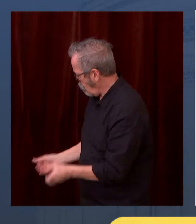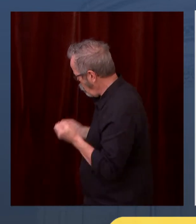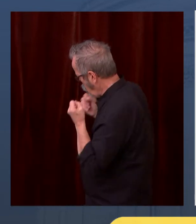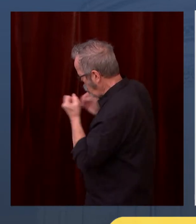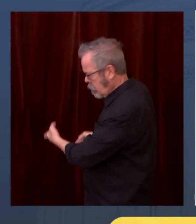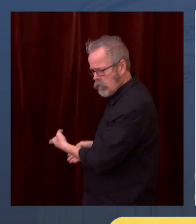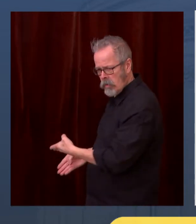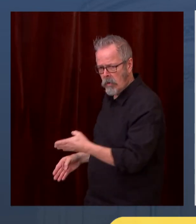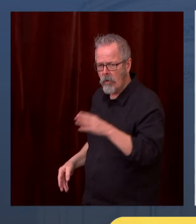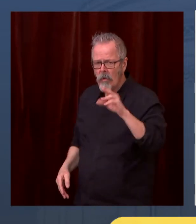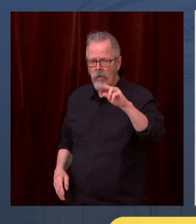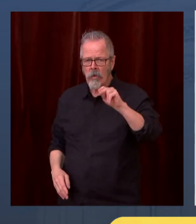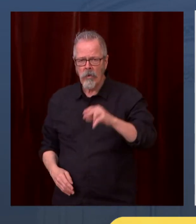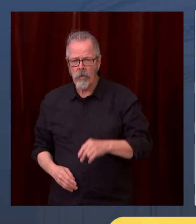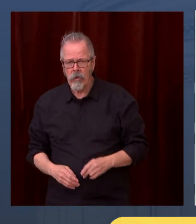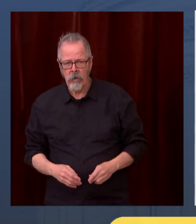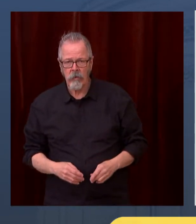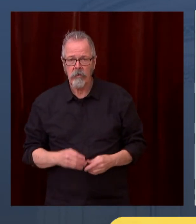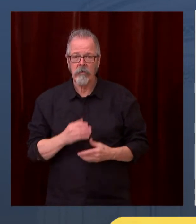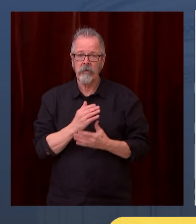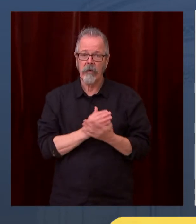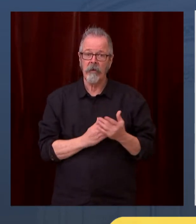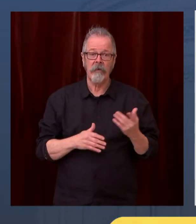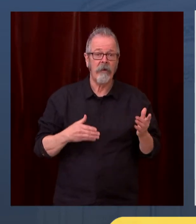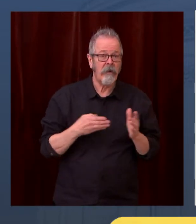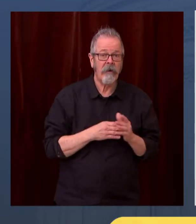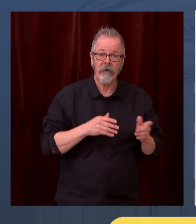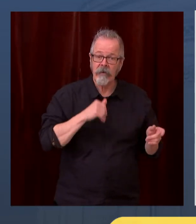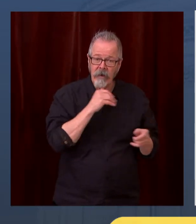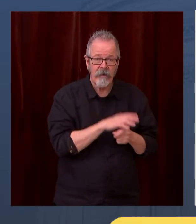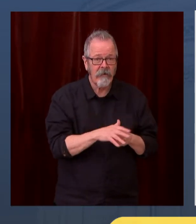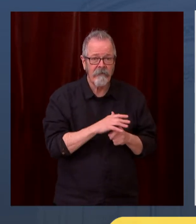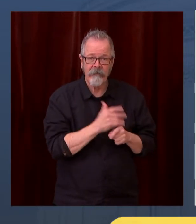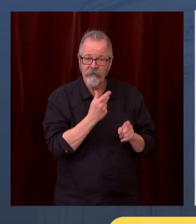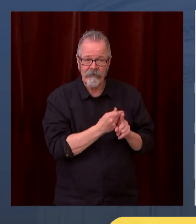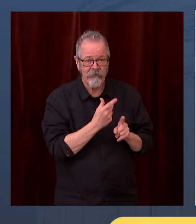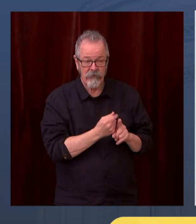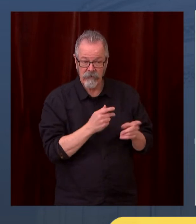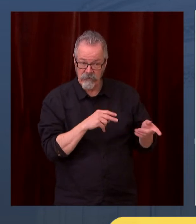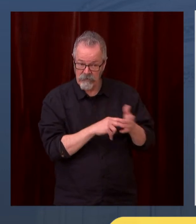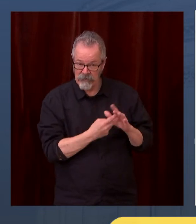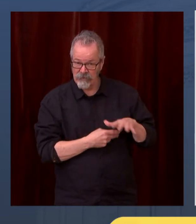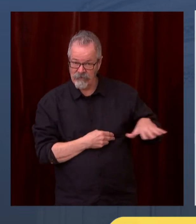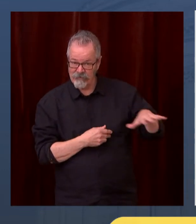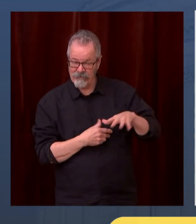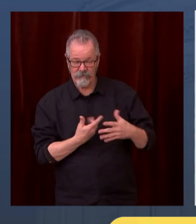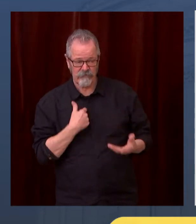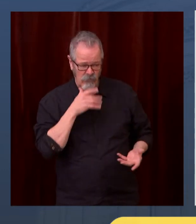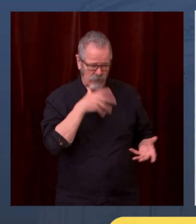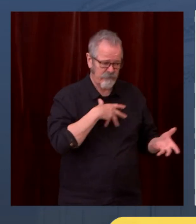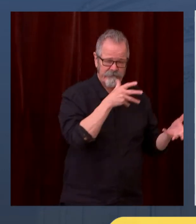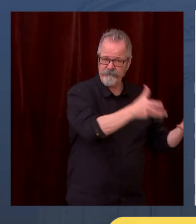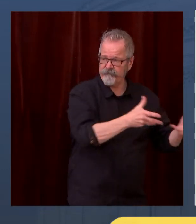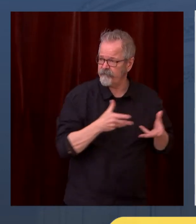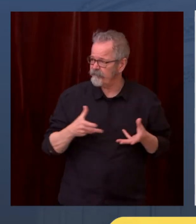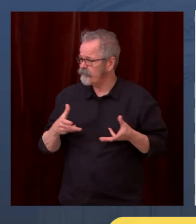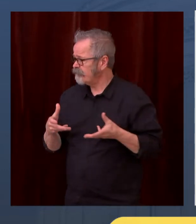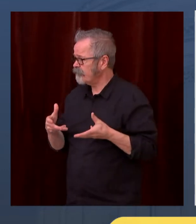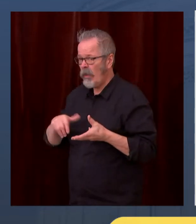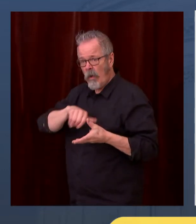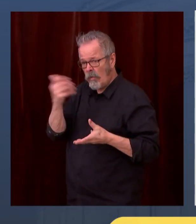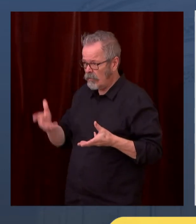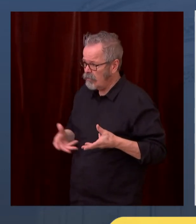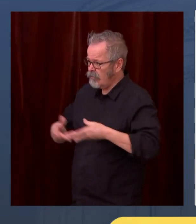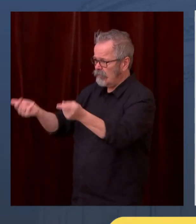vaccine numbers from the week before, allocations from the week before. I will say the vast majority of our providers have